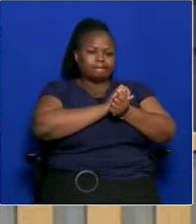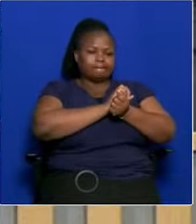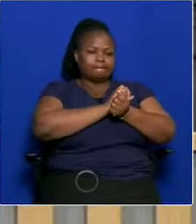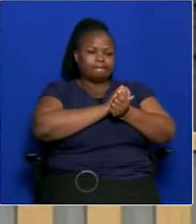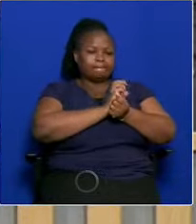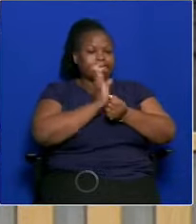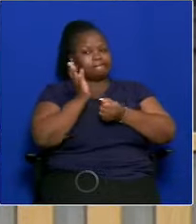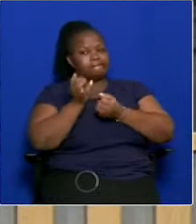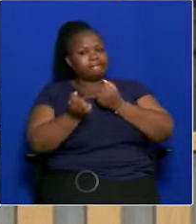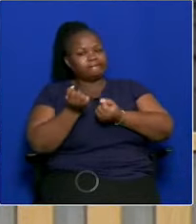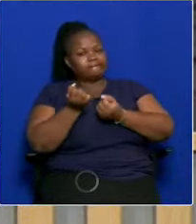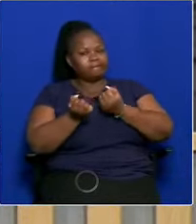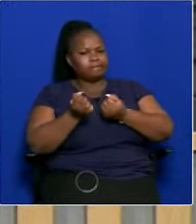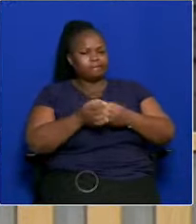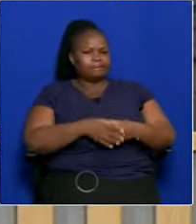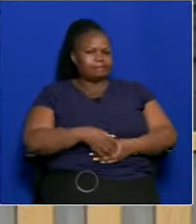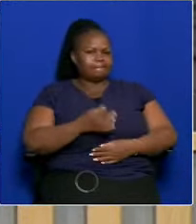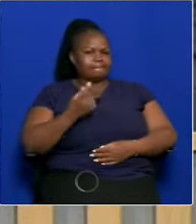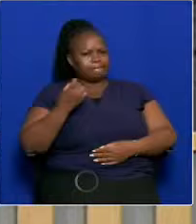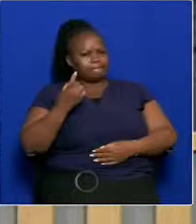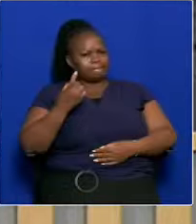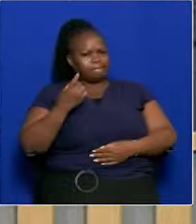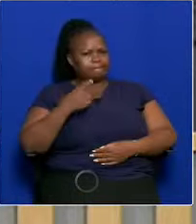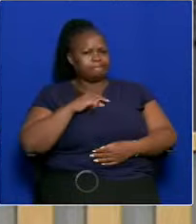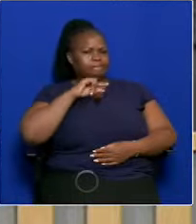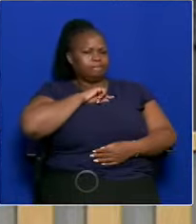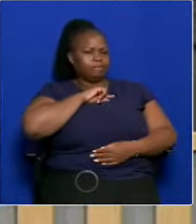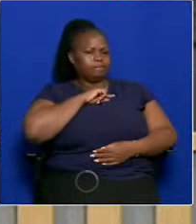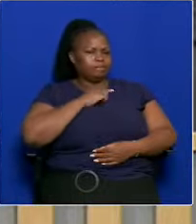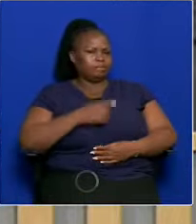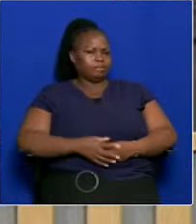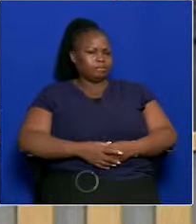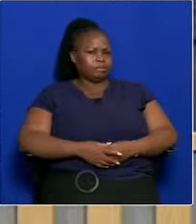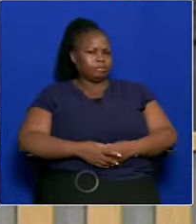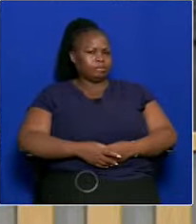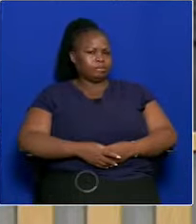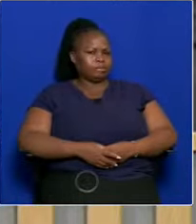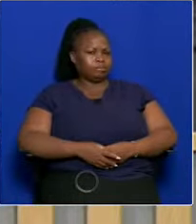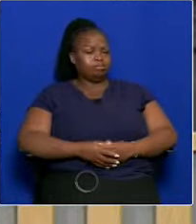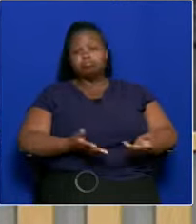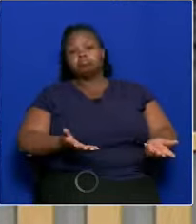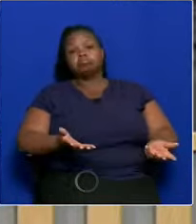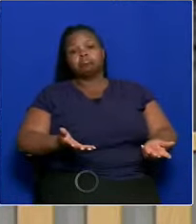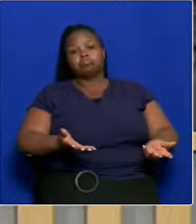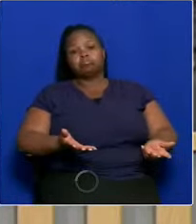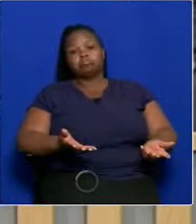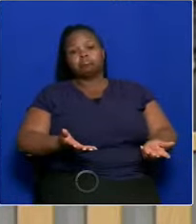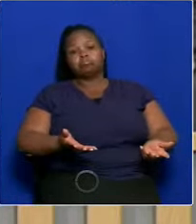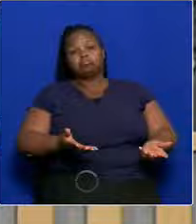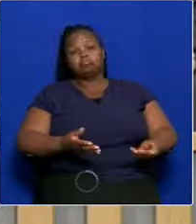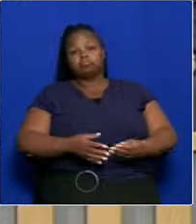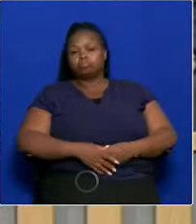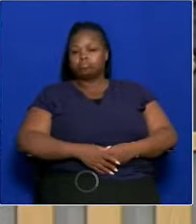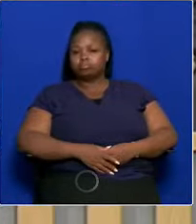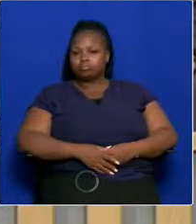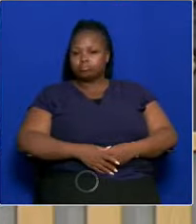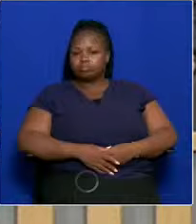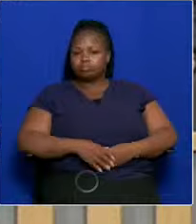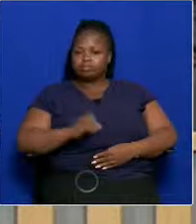the only one which he was found guilty. So, if you were arrested